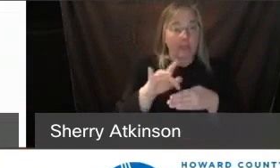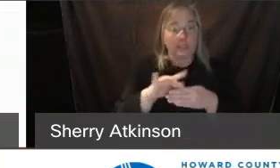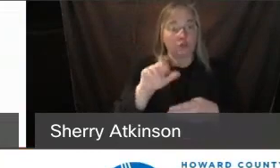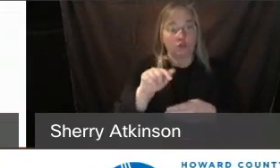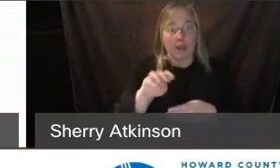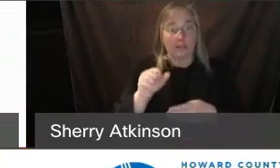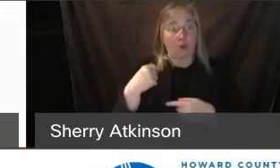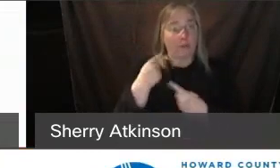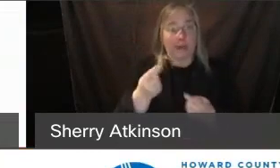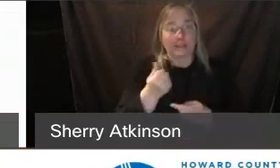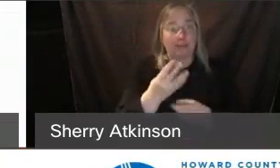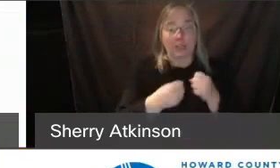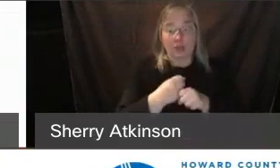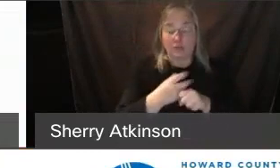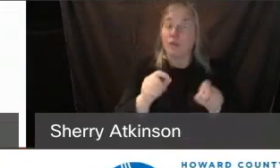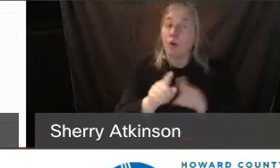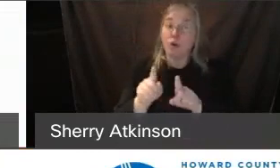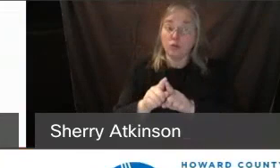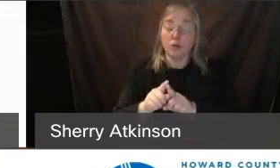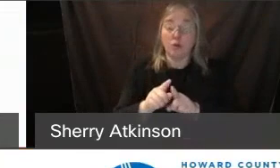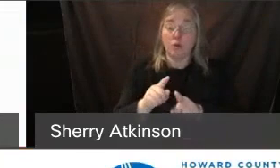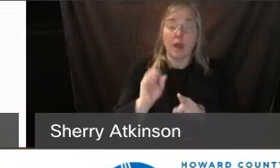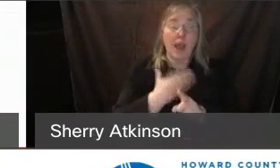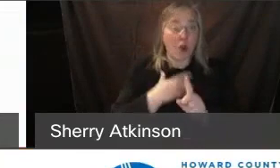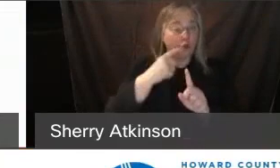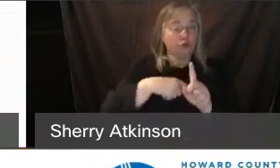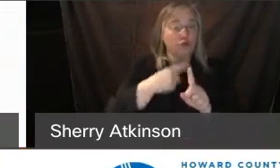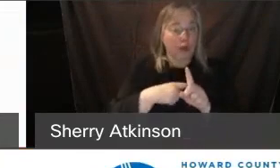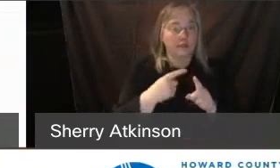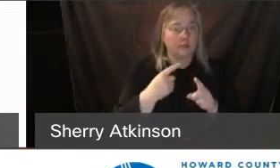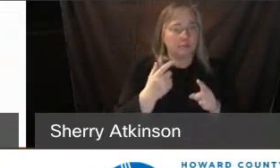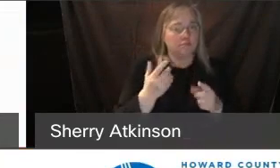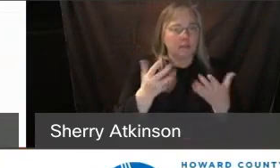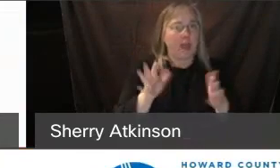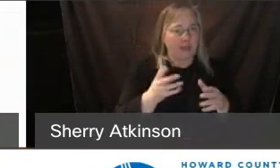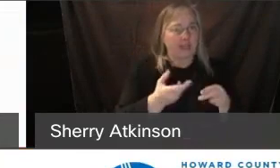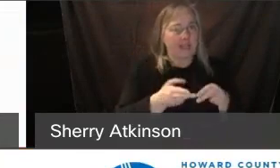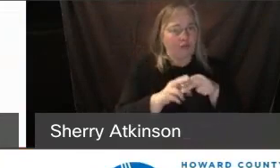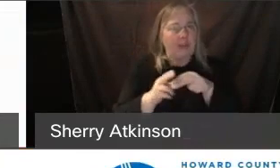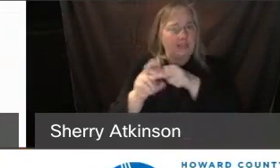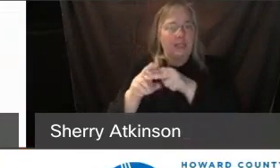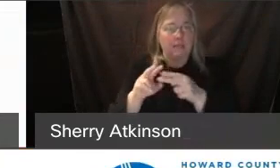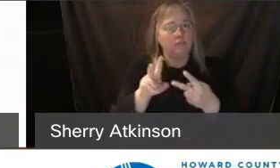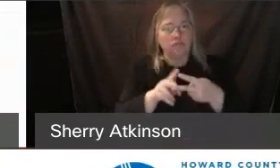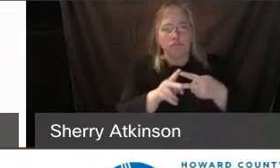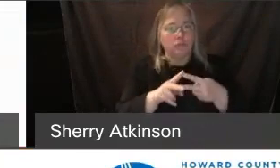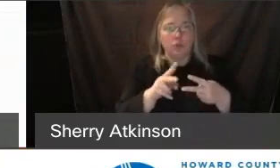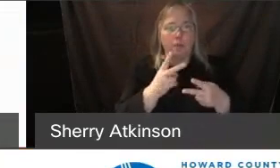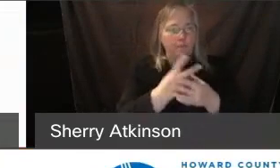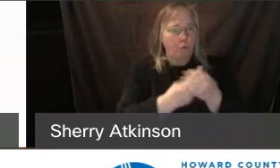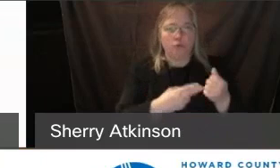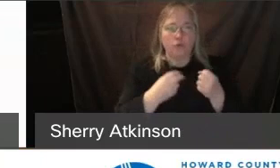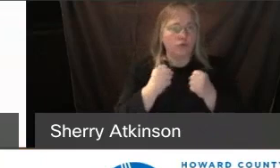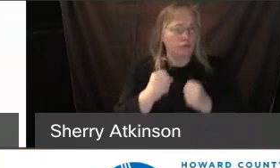years, and also our rents have been increasing. These are two strong indicators for